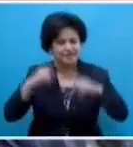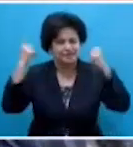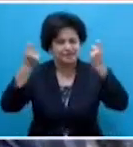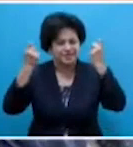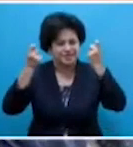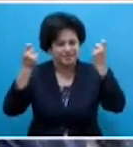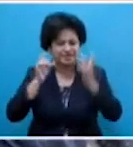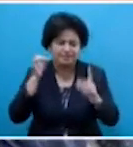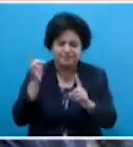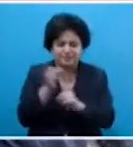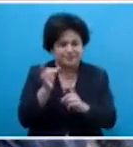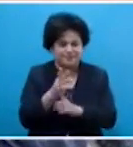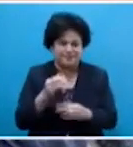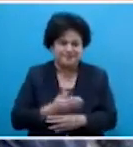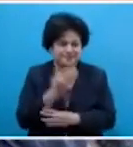in our calendar.